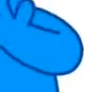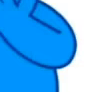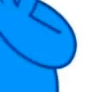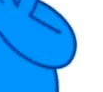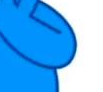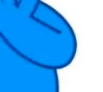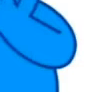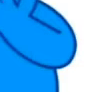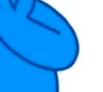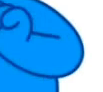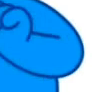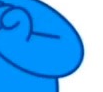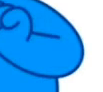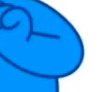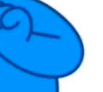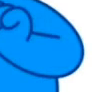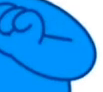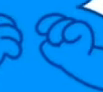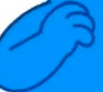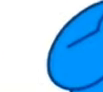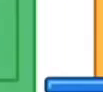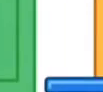Wash hands now.